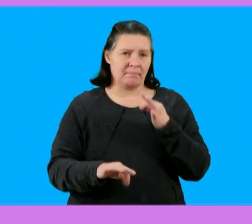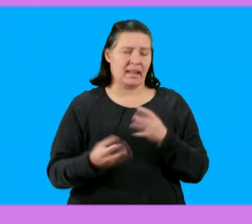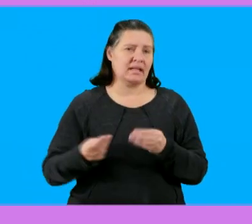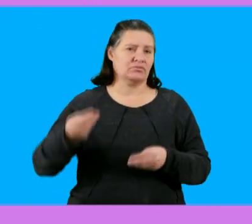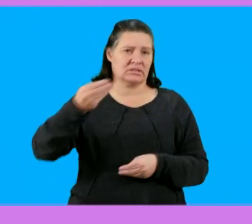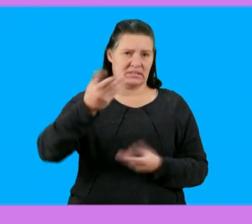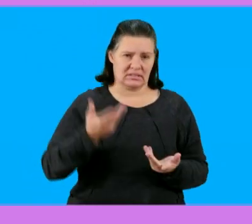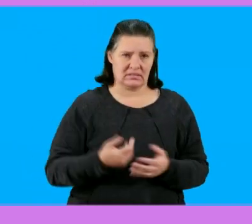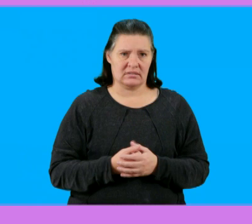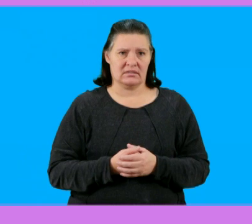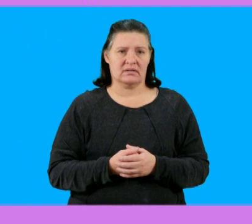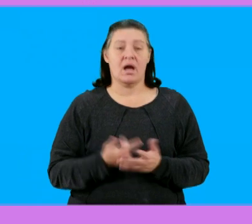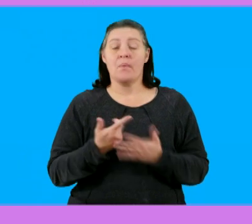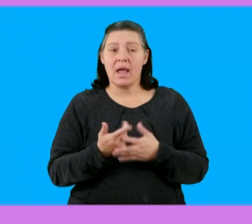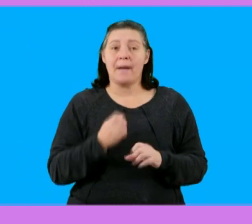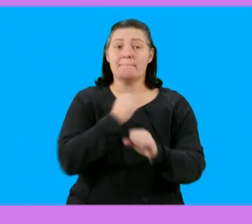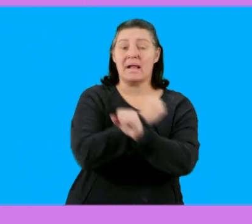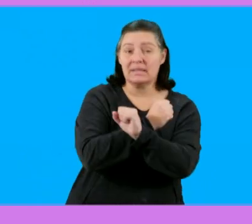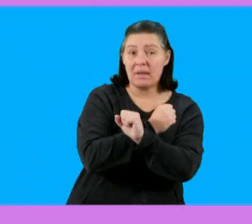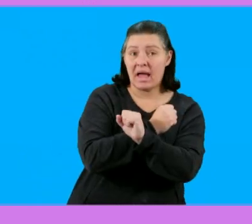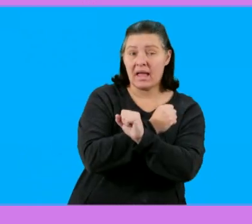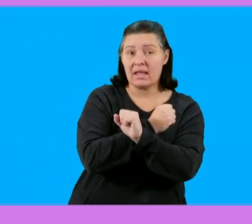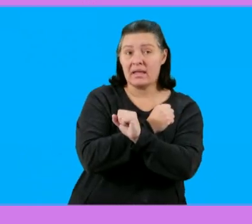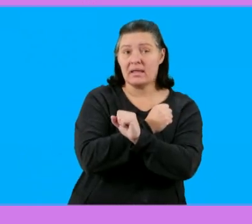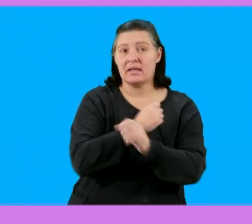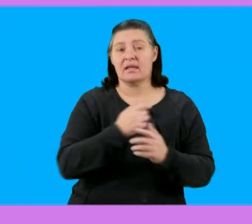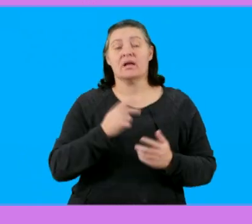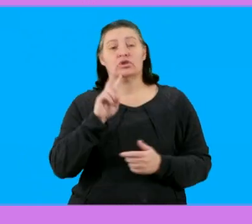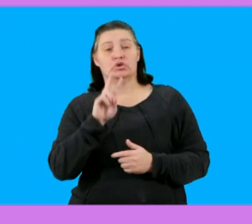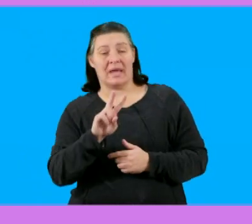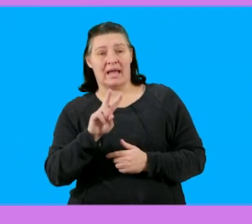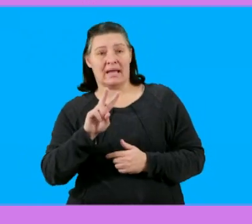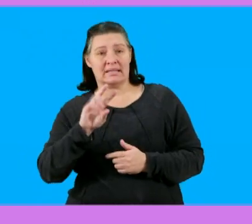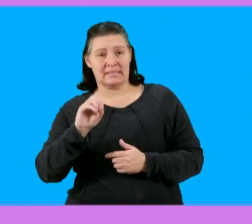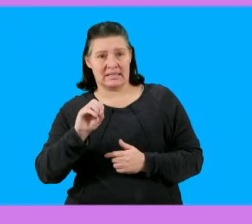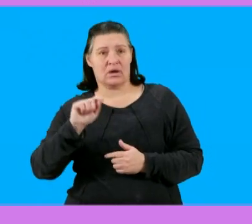interest. Okay, so I will say multiply by